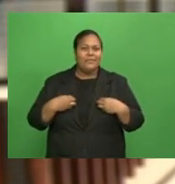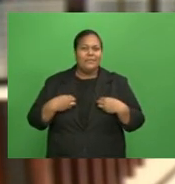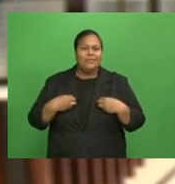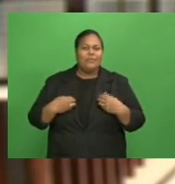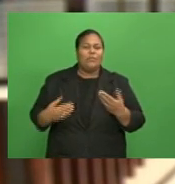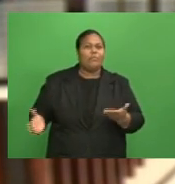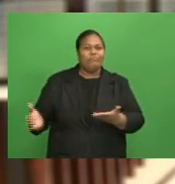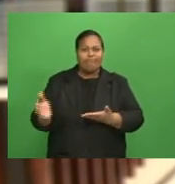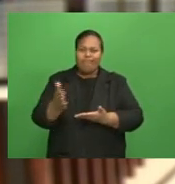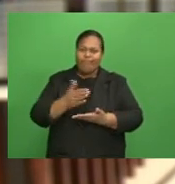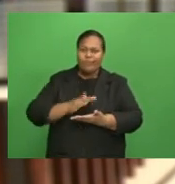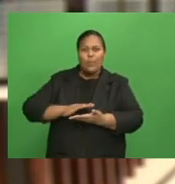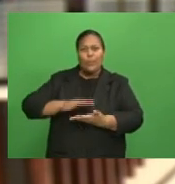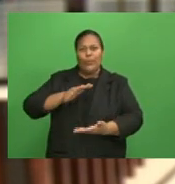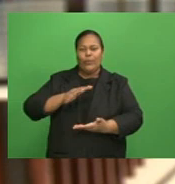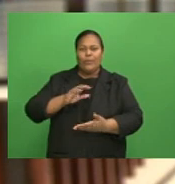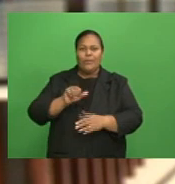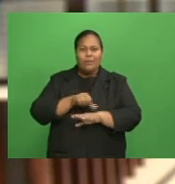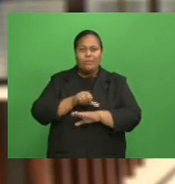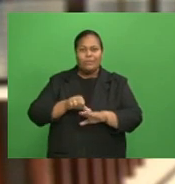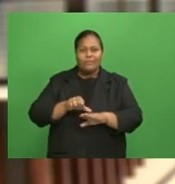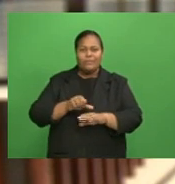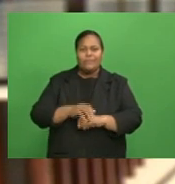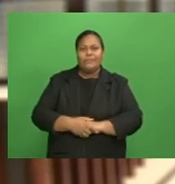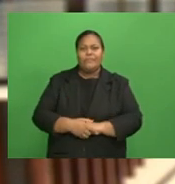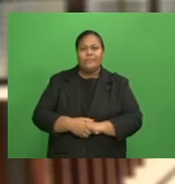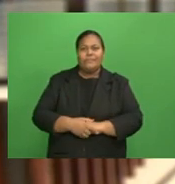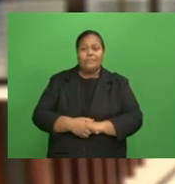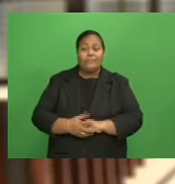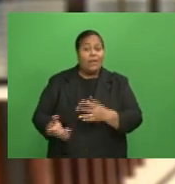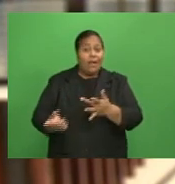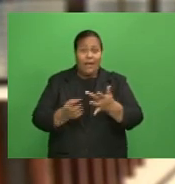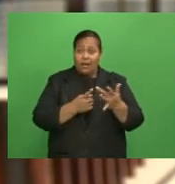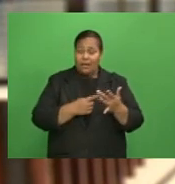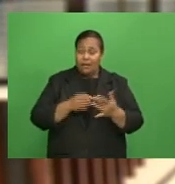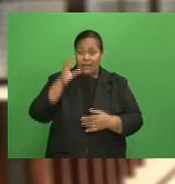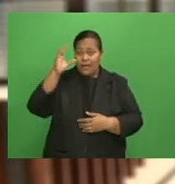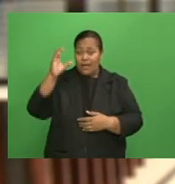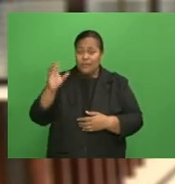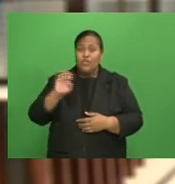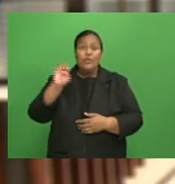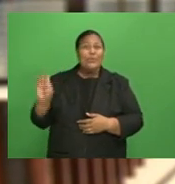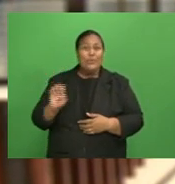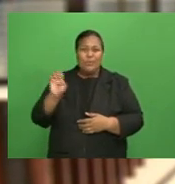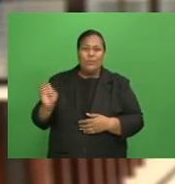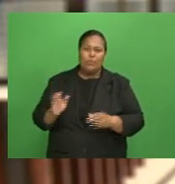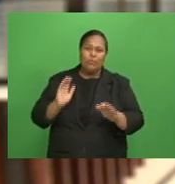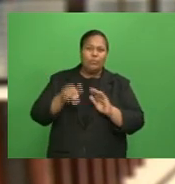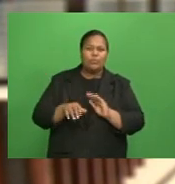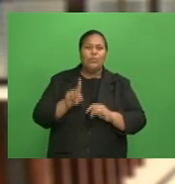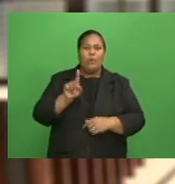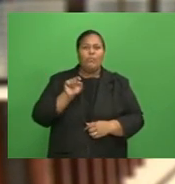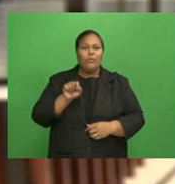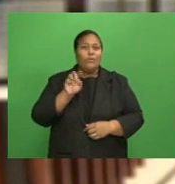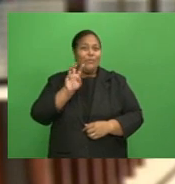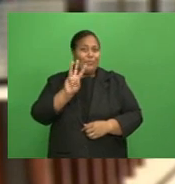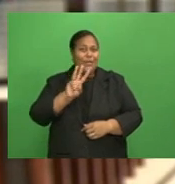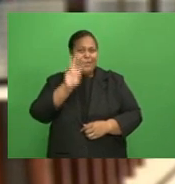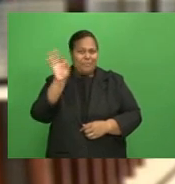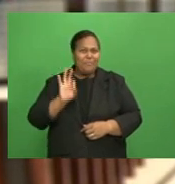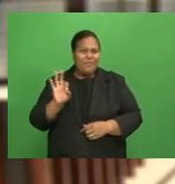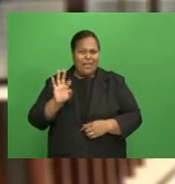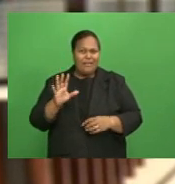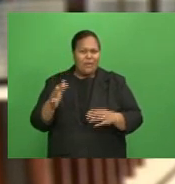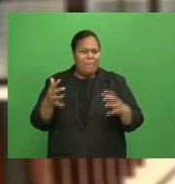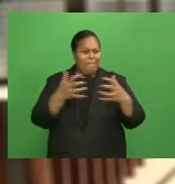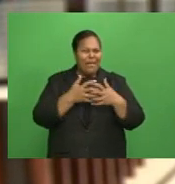a historic plunge in April. Elsewhere, the euro lost about 1.3% of its value against the US